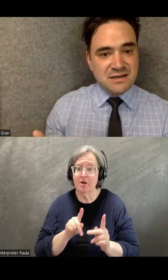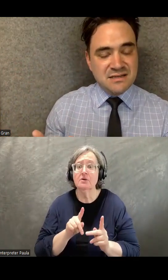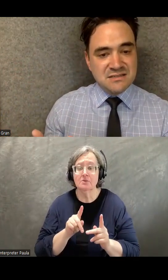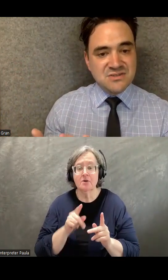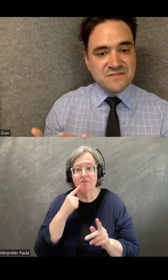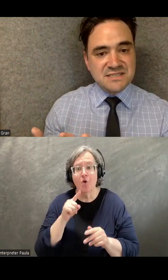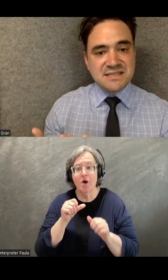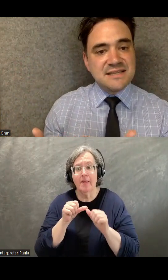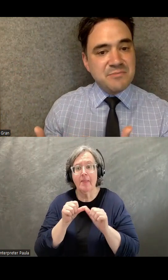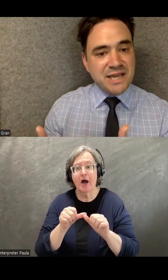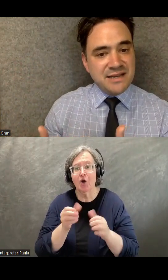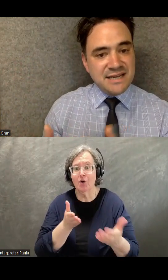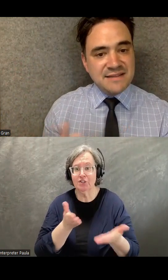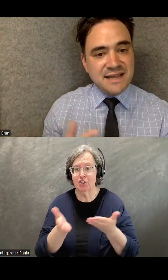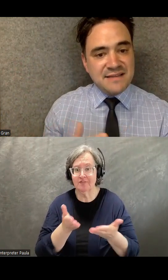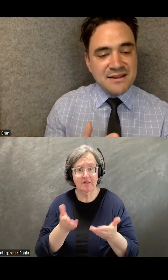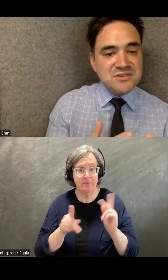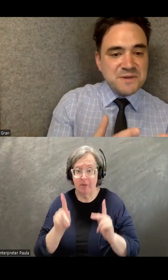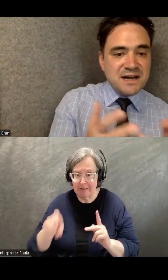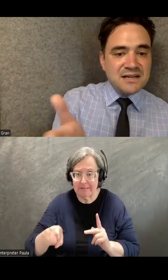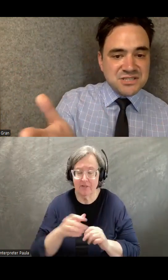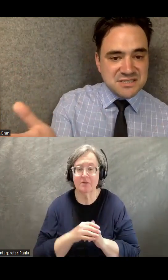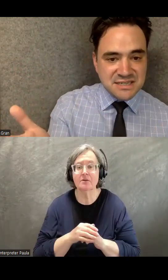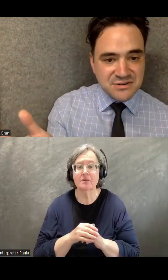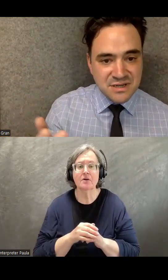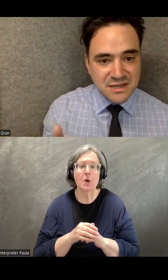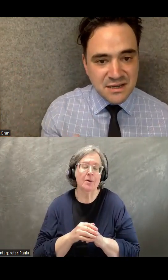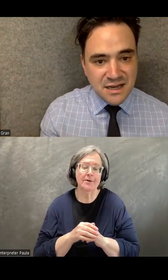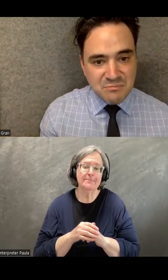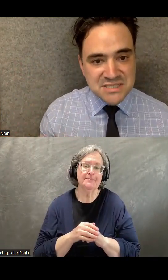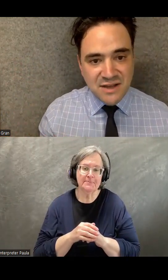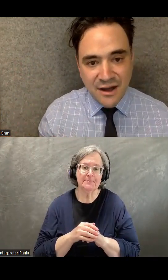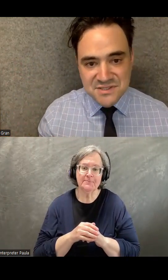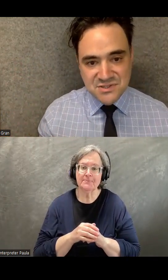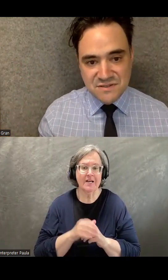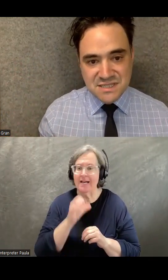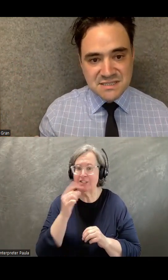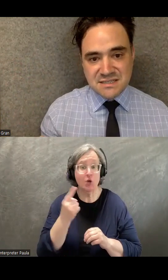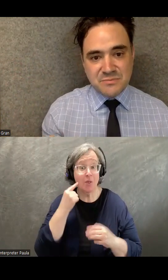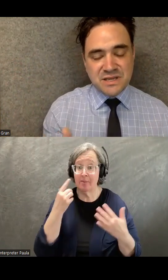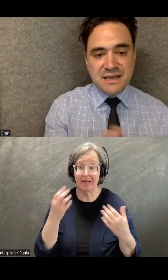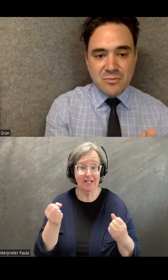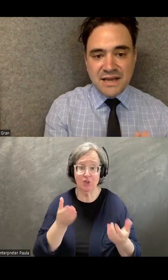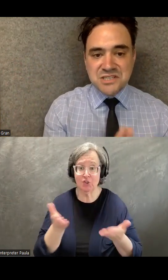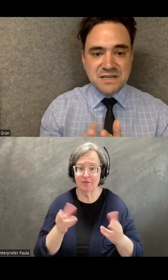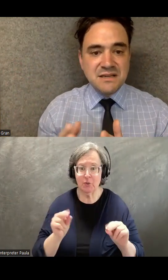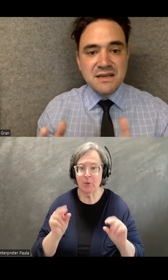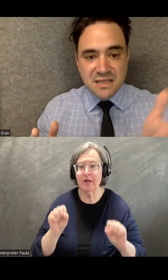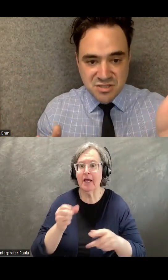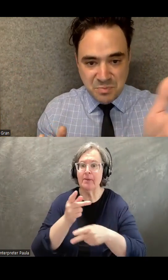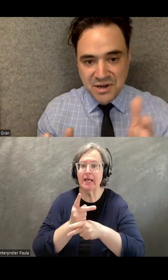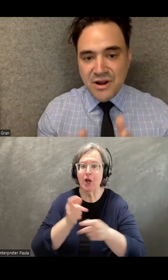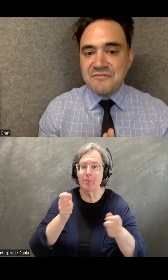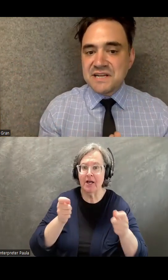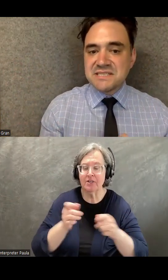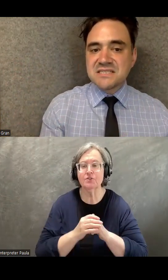ongoing services that they may need, and that goes beyond just mental health services. It could be care management.